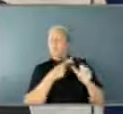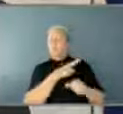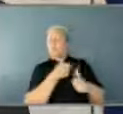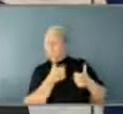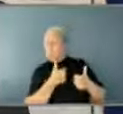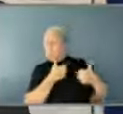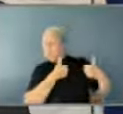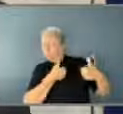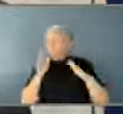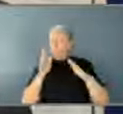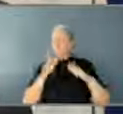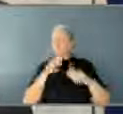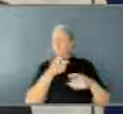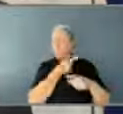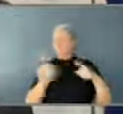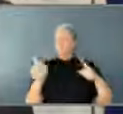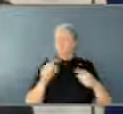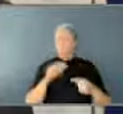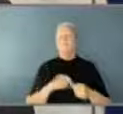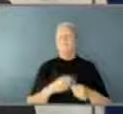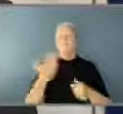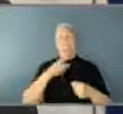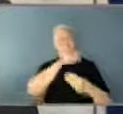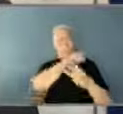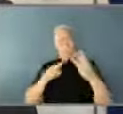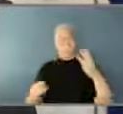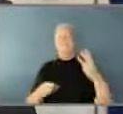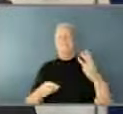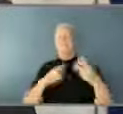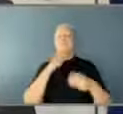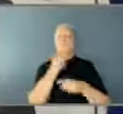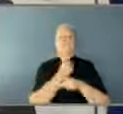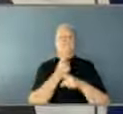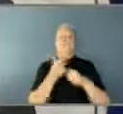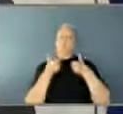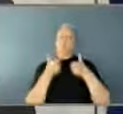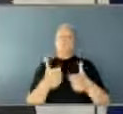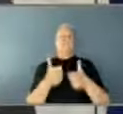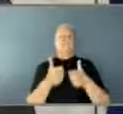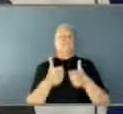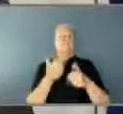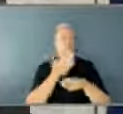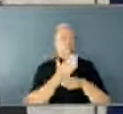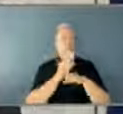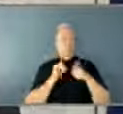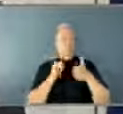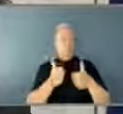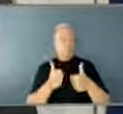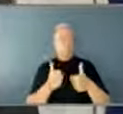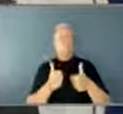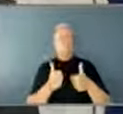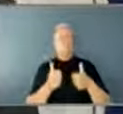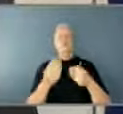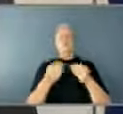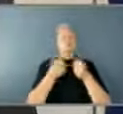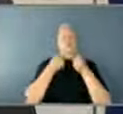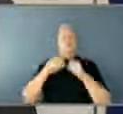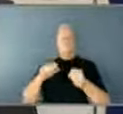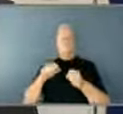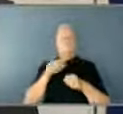three vaccines have now been shown to be highly effective at preventing clinical COVID disease, and particularly severe